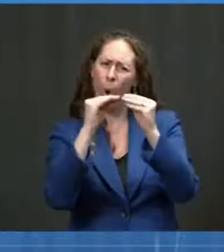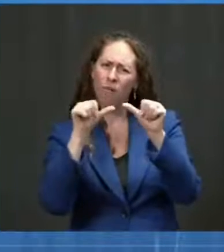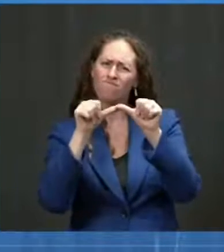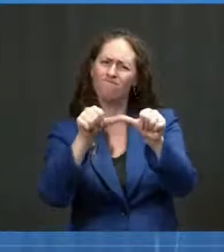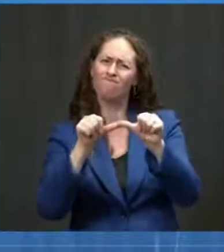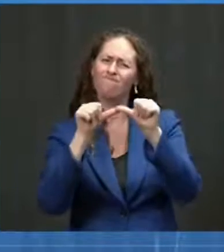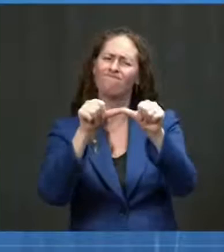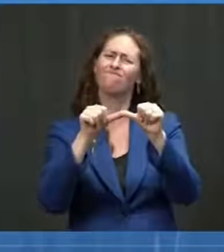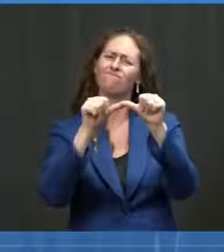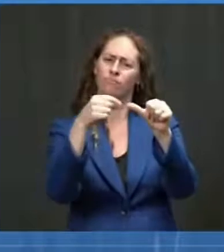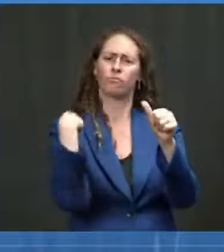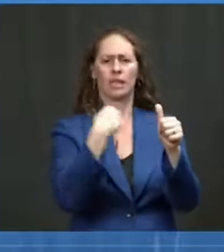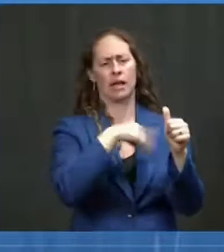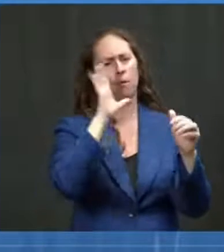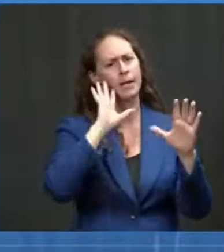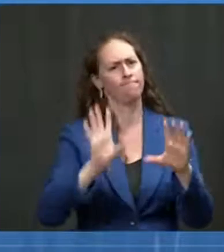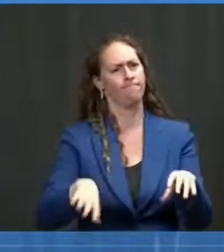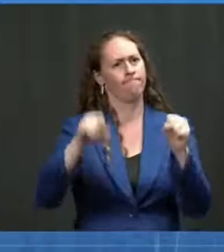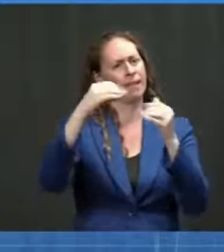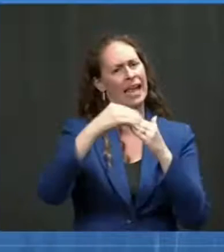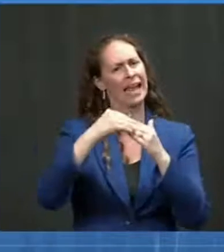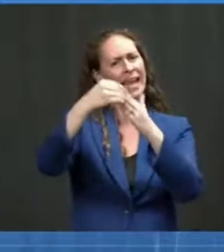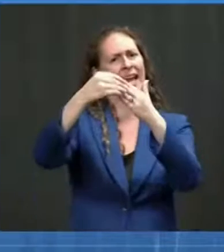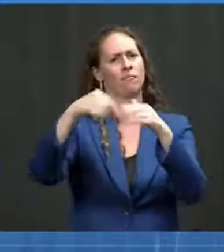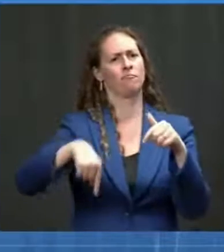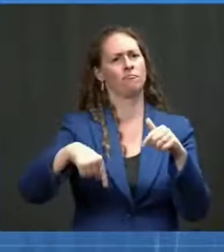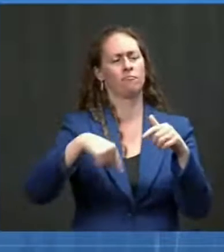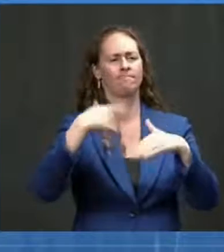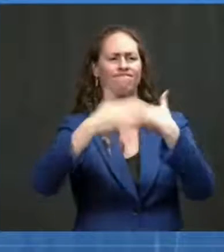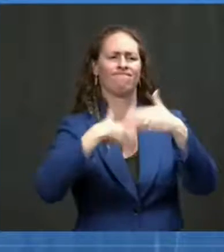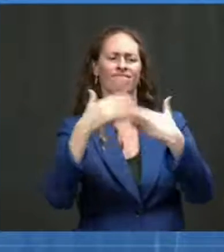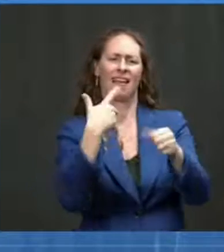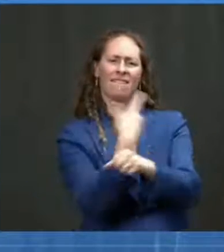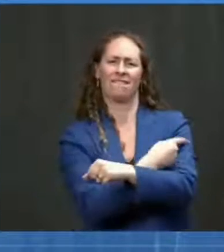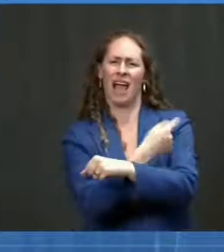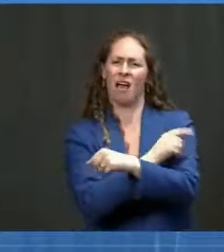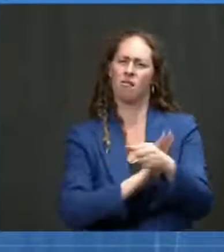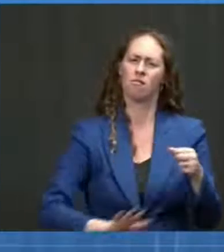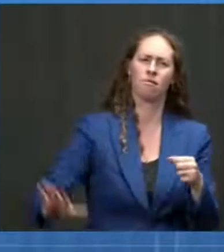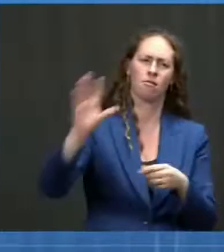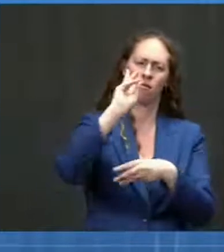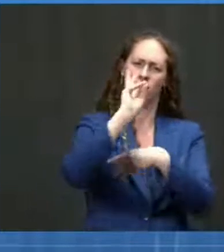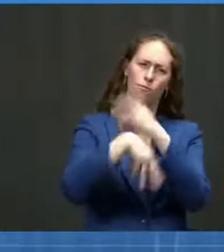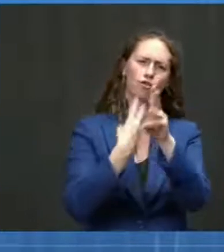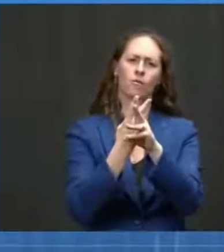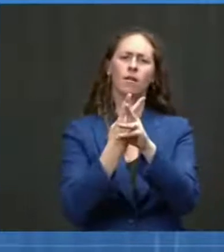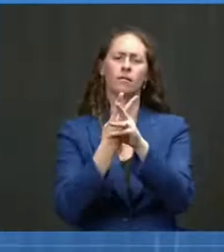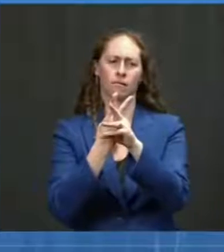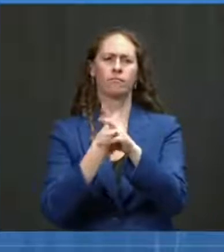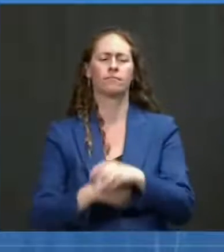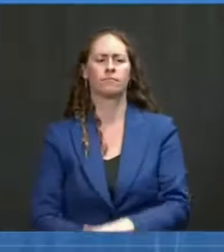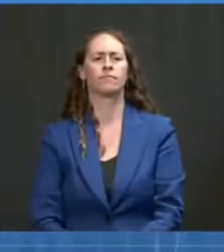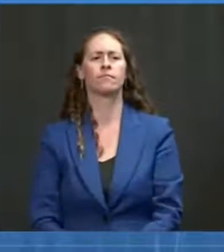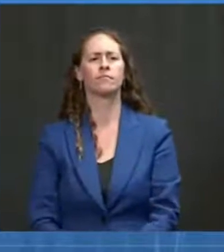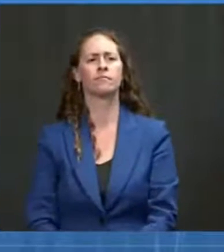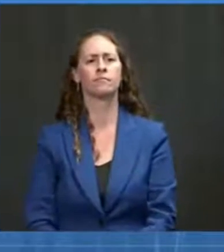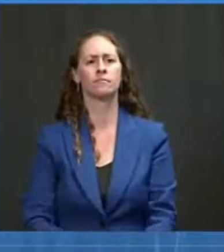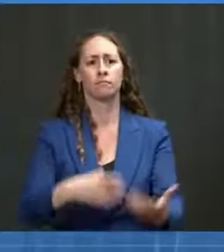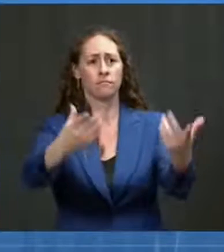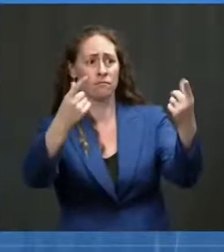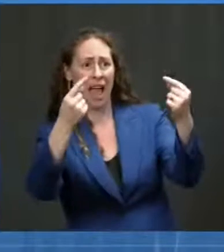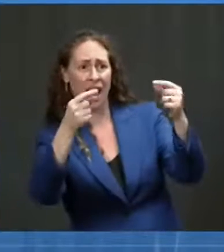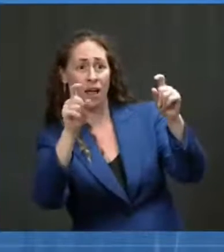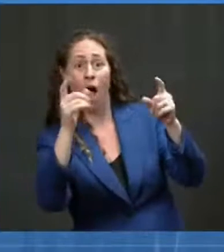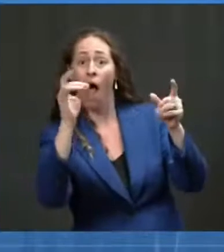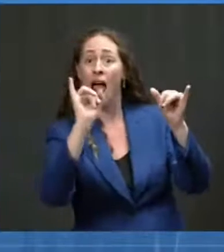efforts, accelerating our work to build vaccine manufacturing and production capacity, both here in the U.S.